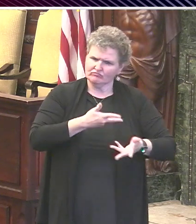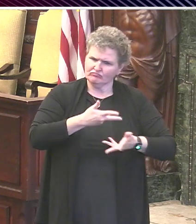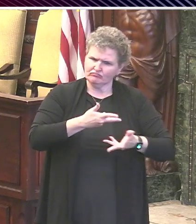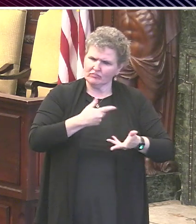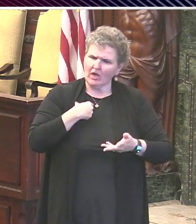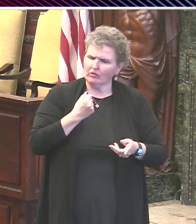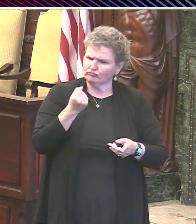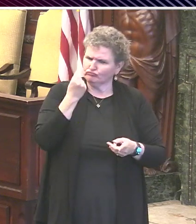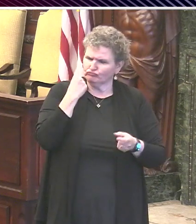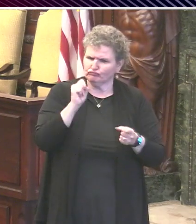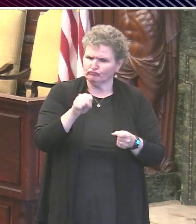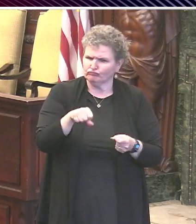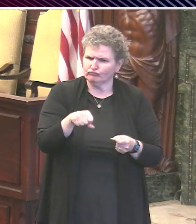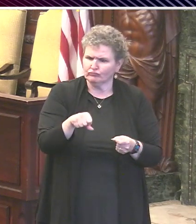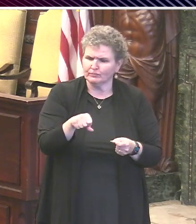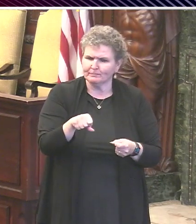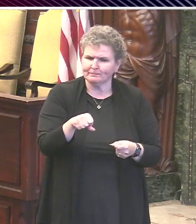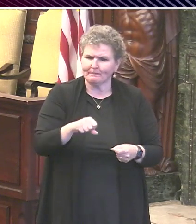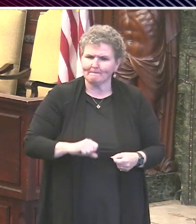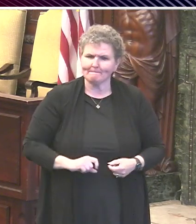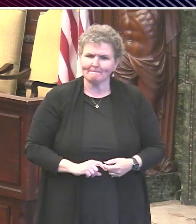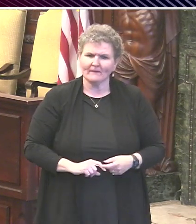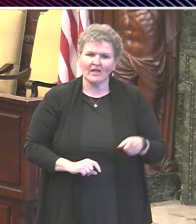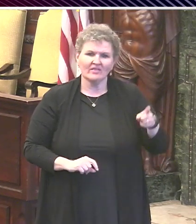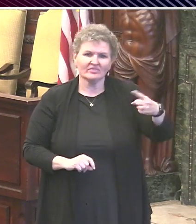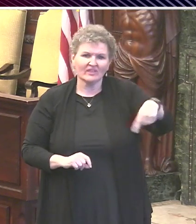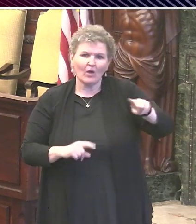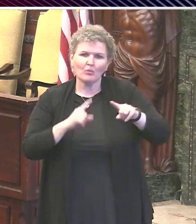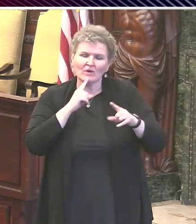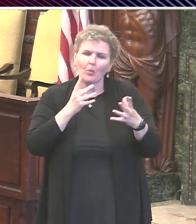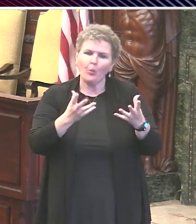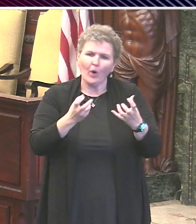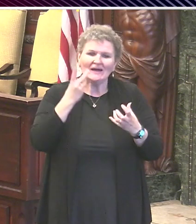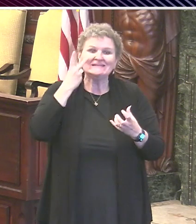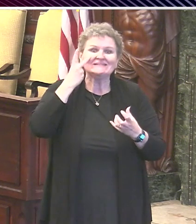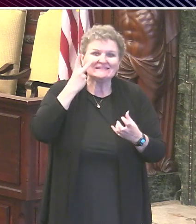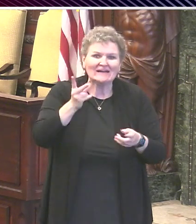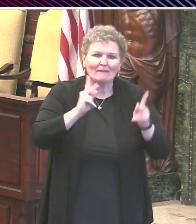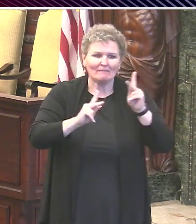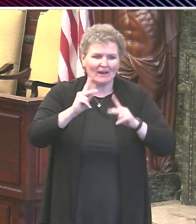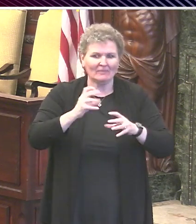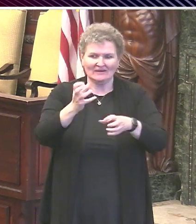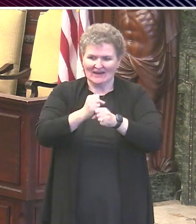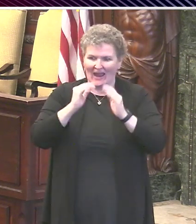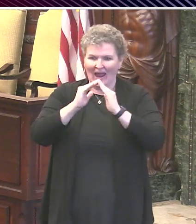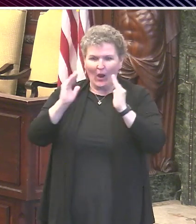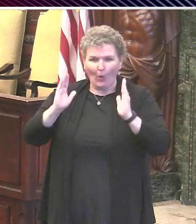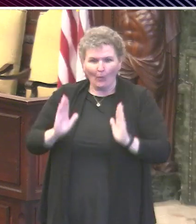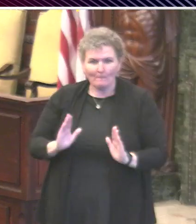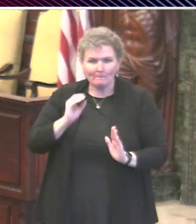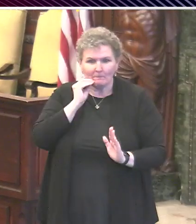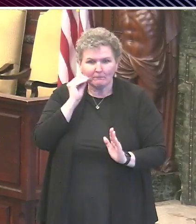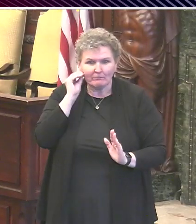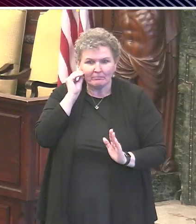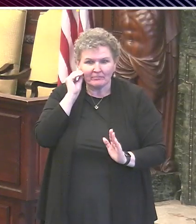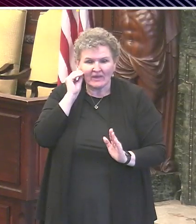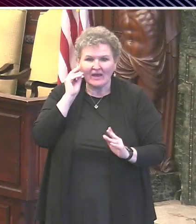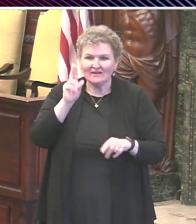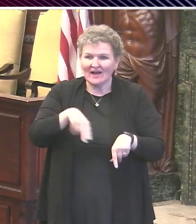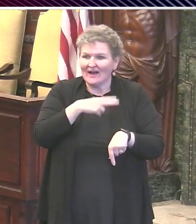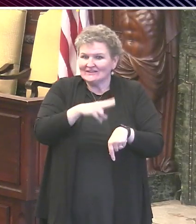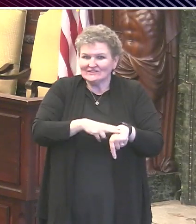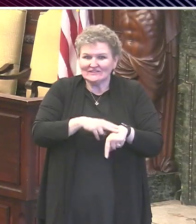motives are sincere, and they want to see people housed as we do. It's a national problem. It's a statewide problem. It's a local